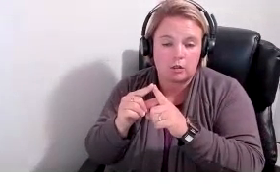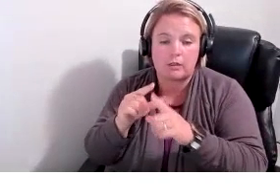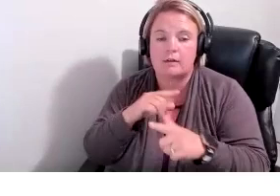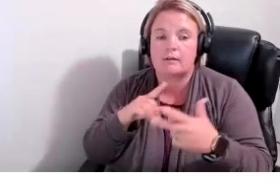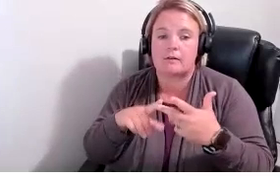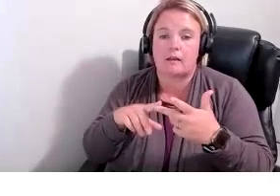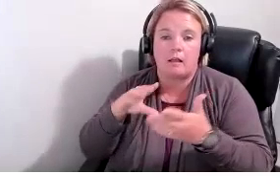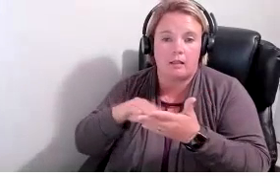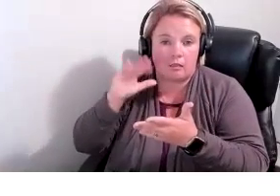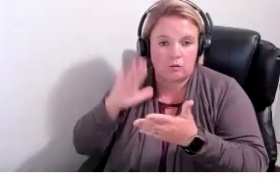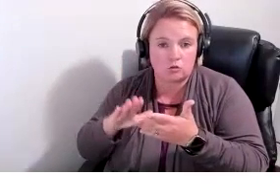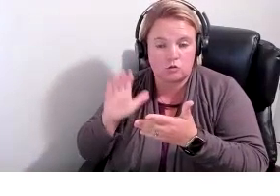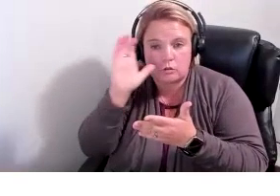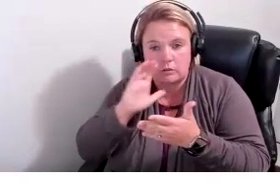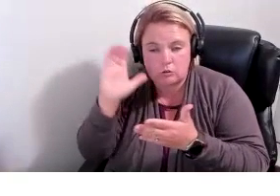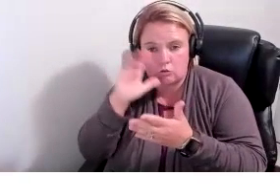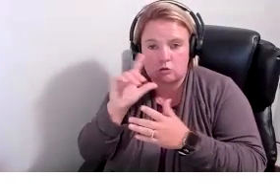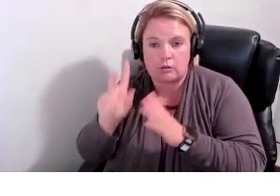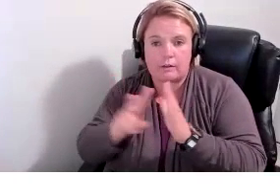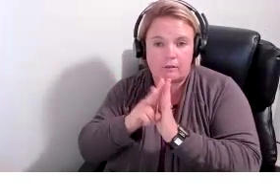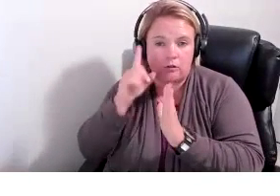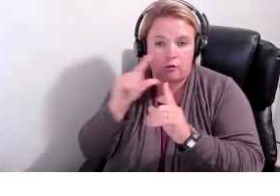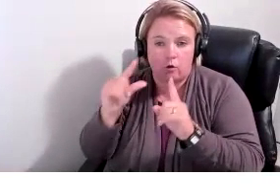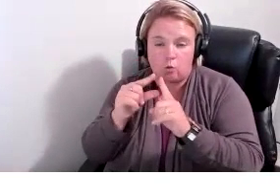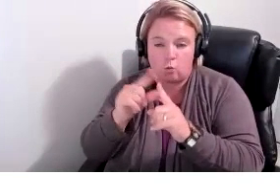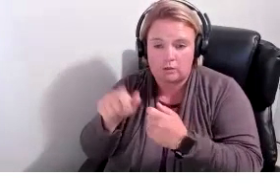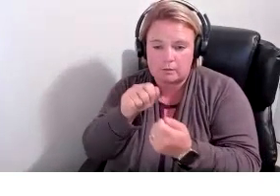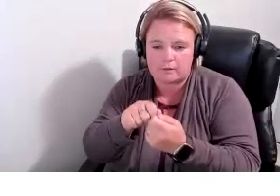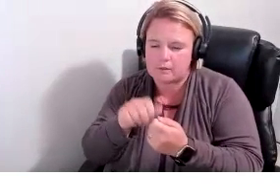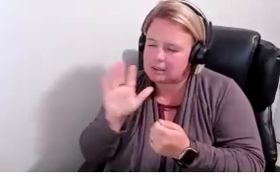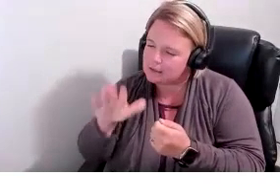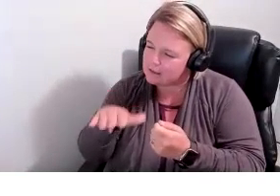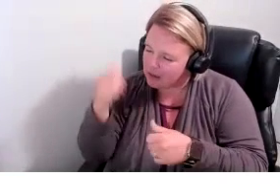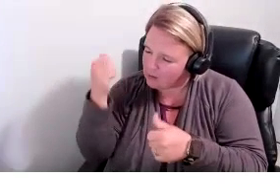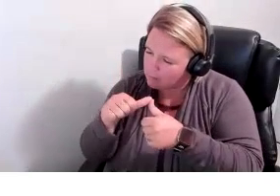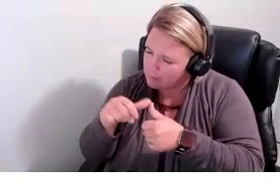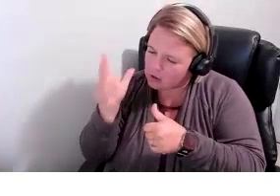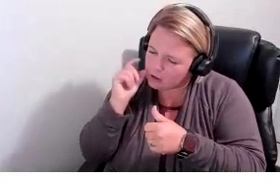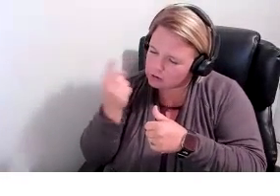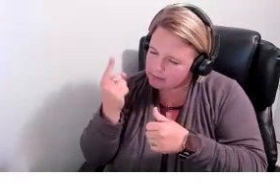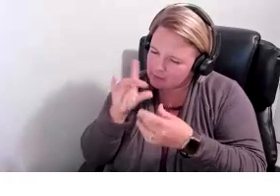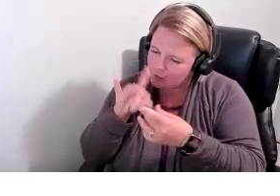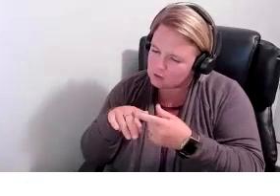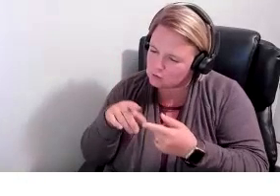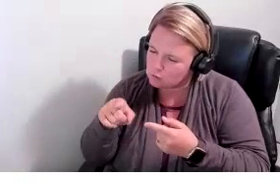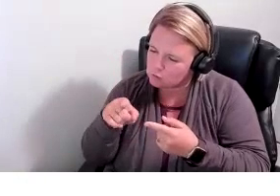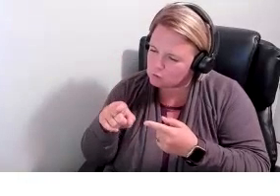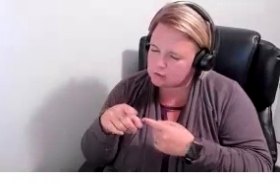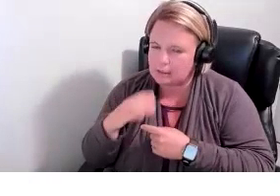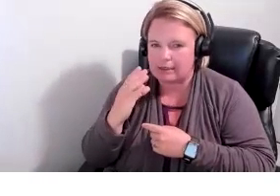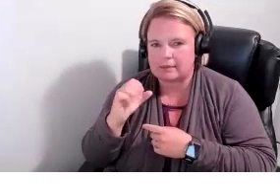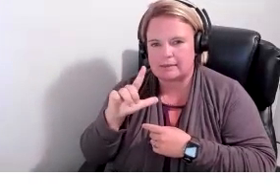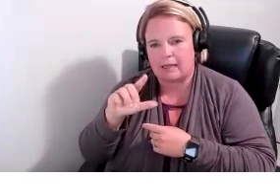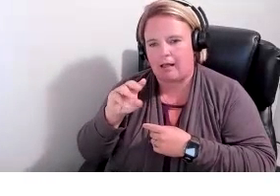student can go and search the video for a word. You know, if they're like, oh, I remember I heard something about cell